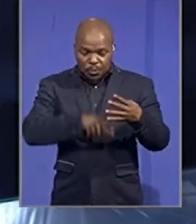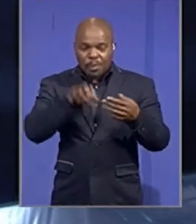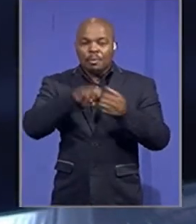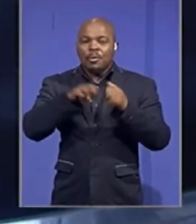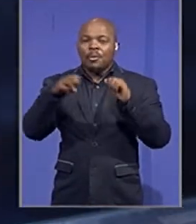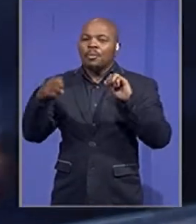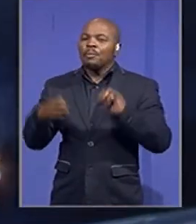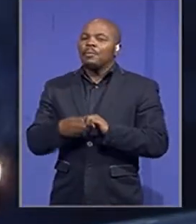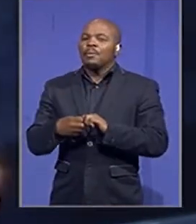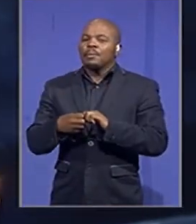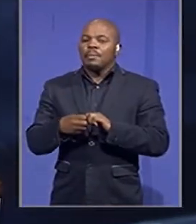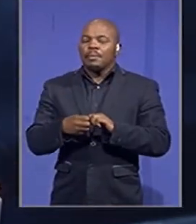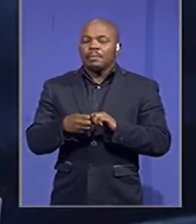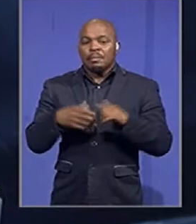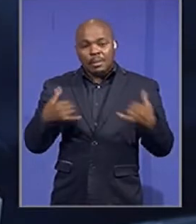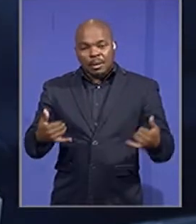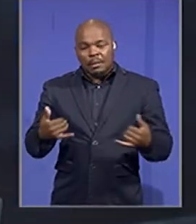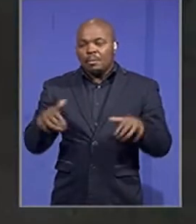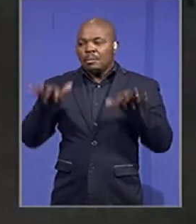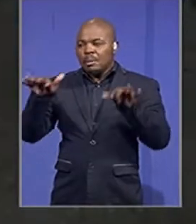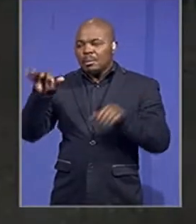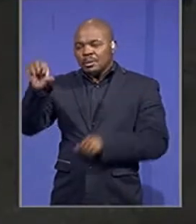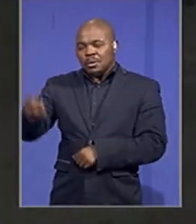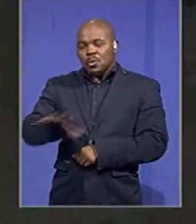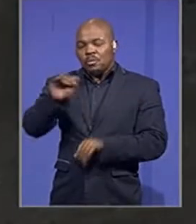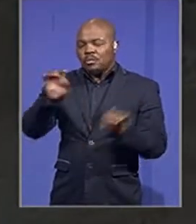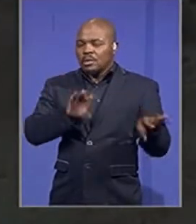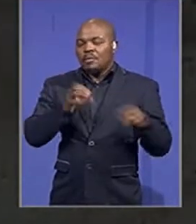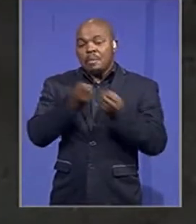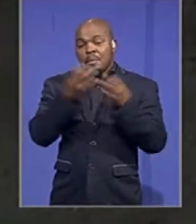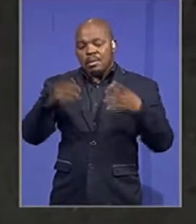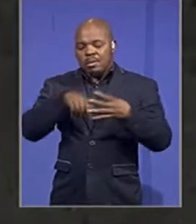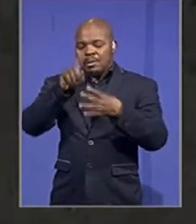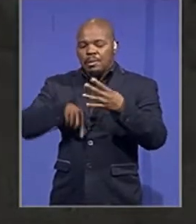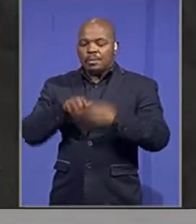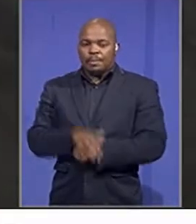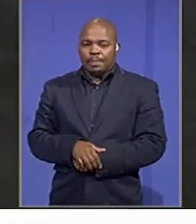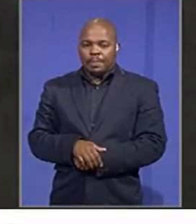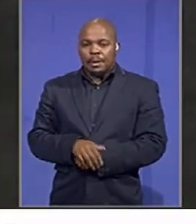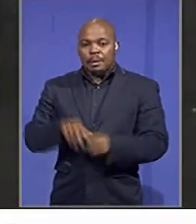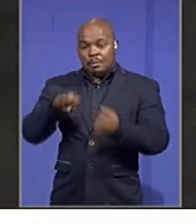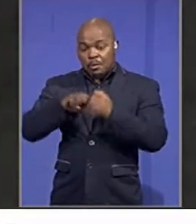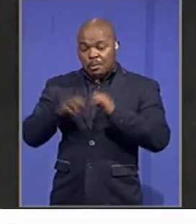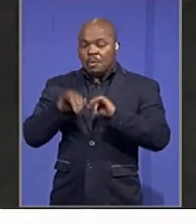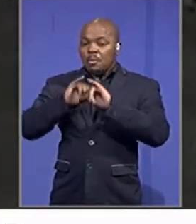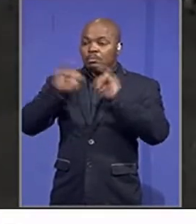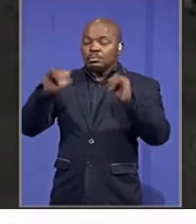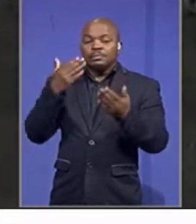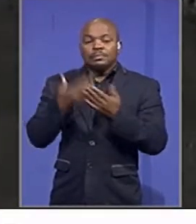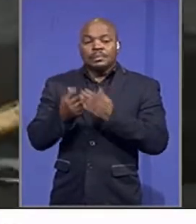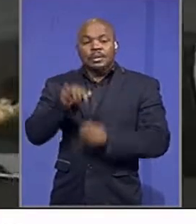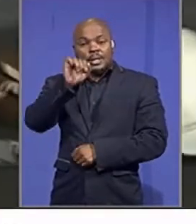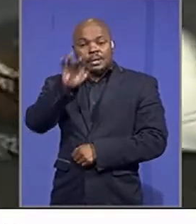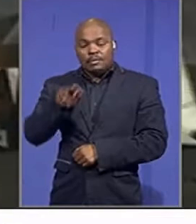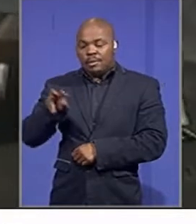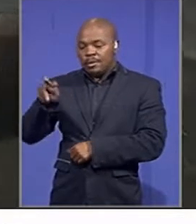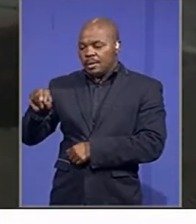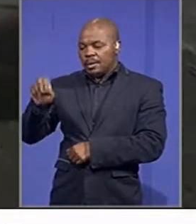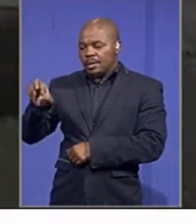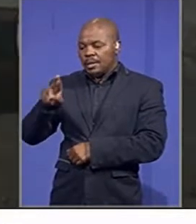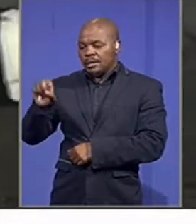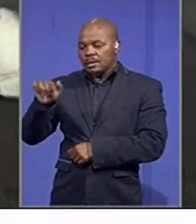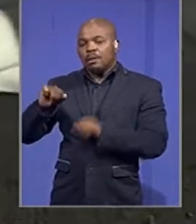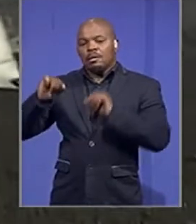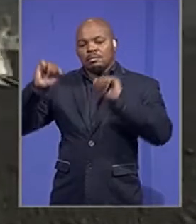mathata ga ka tšago maemo a boiphedišo a maAforika Borwa a mantši. Mathata a ka gakalla pele le go feta ge Nersa e ka dumelela